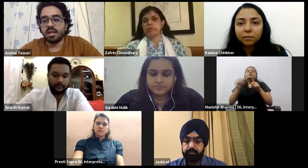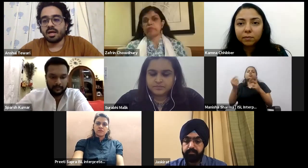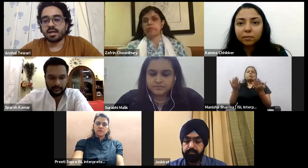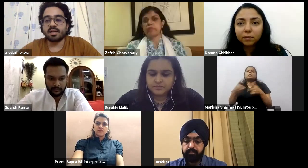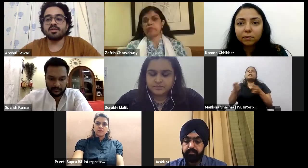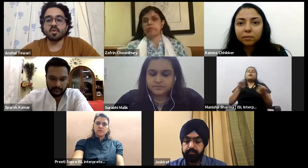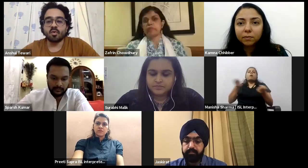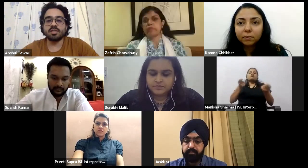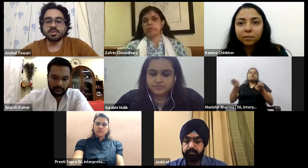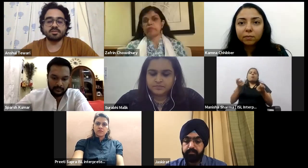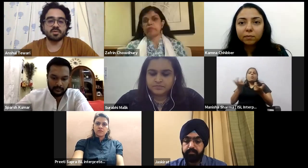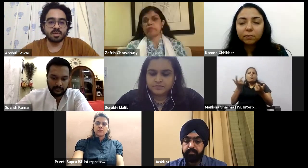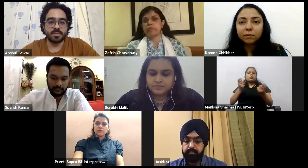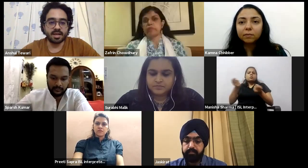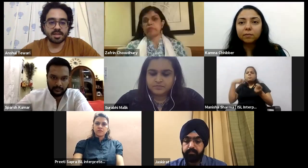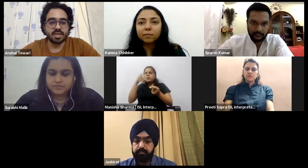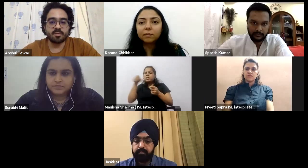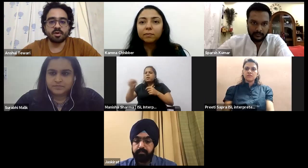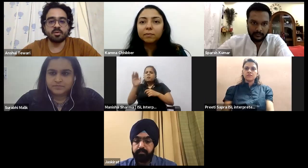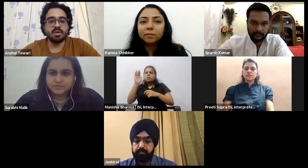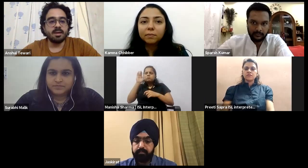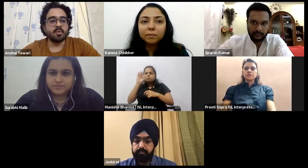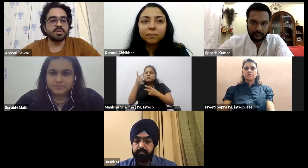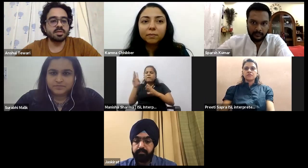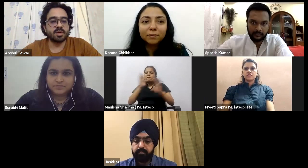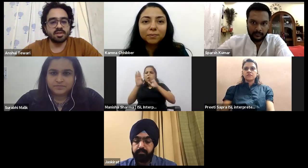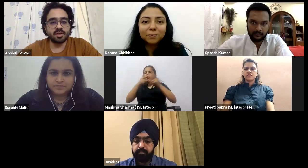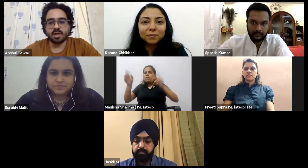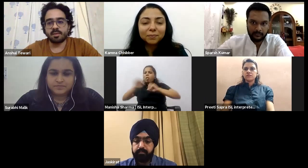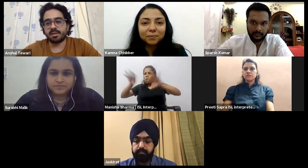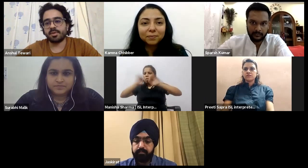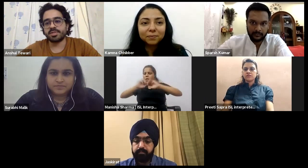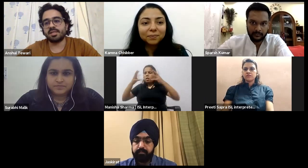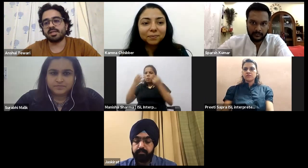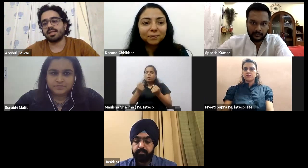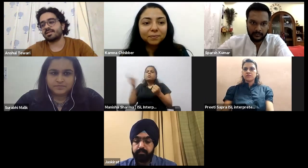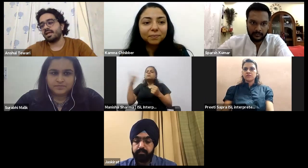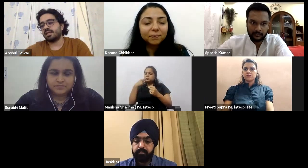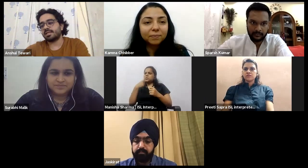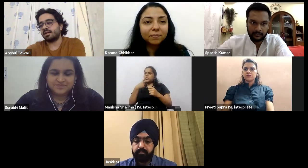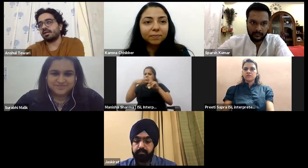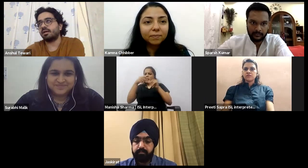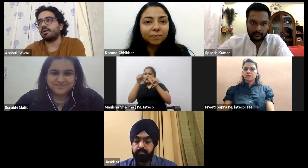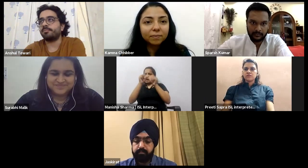control uncontrolled usage of social media? Actually, I want to pose this question to you, Kamna, because I think there's